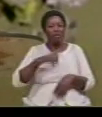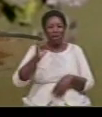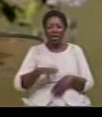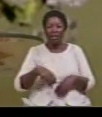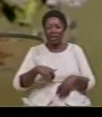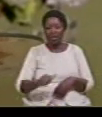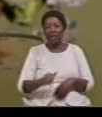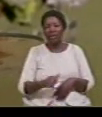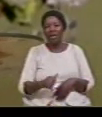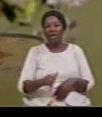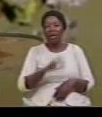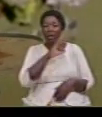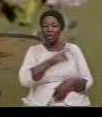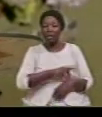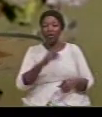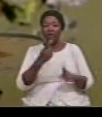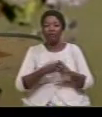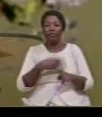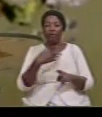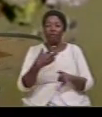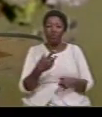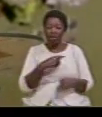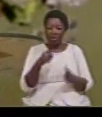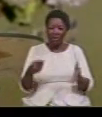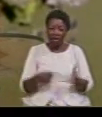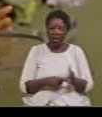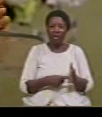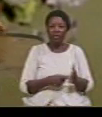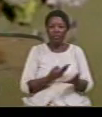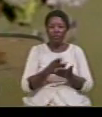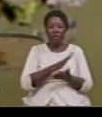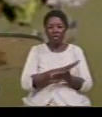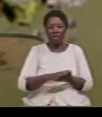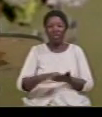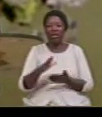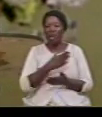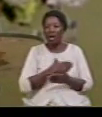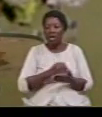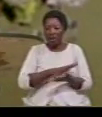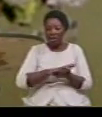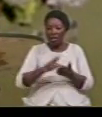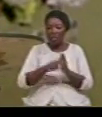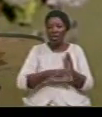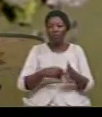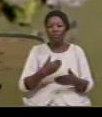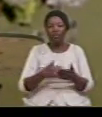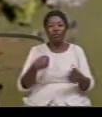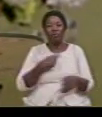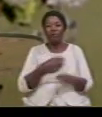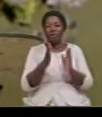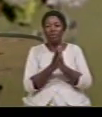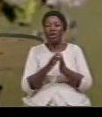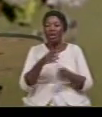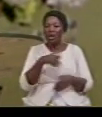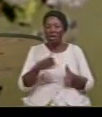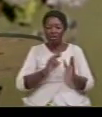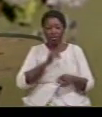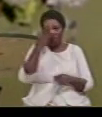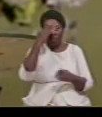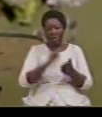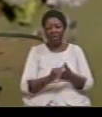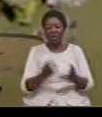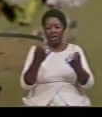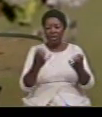righteousness, holiness, and hygiene, which they set forth. Before we pray, bear it in mind that leprosy is a portrait of